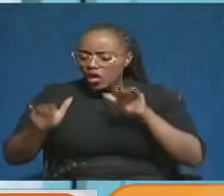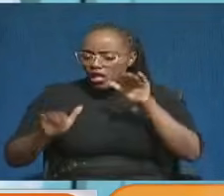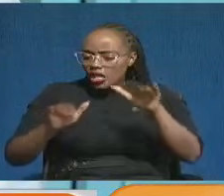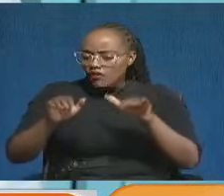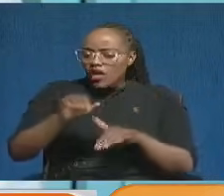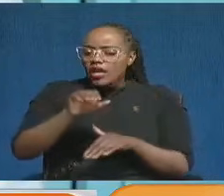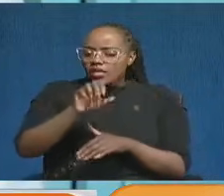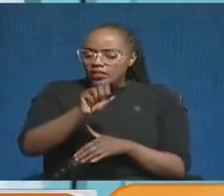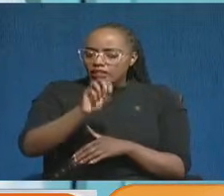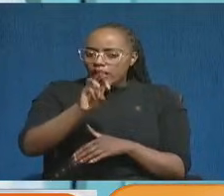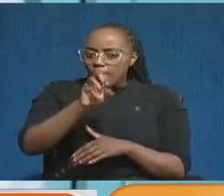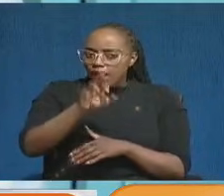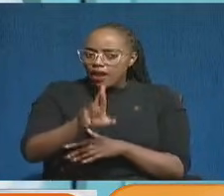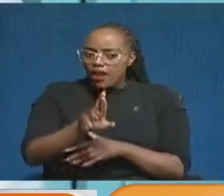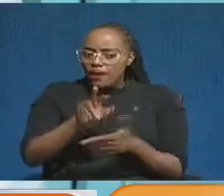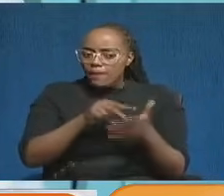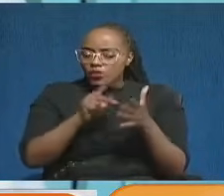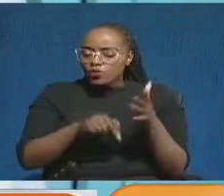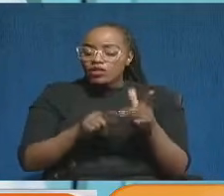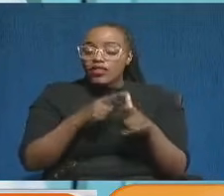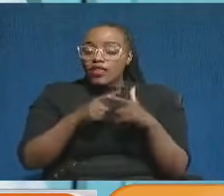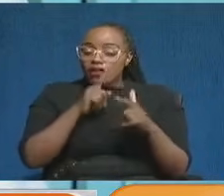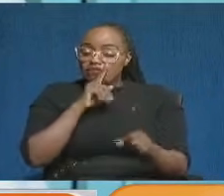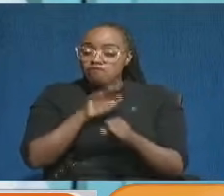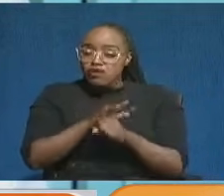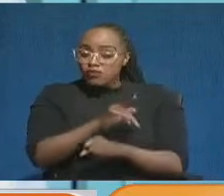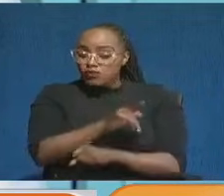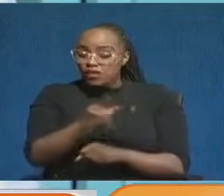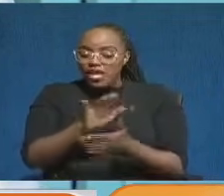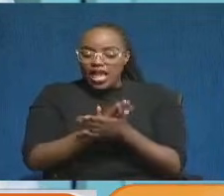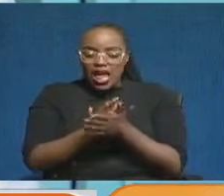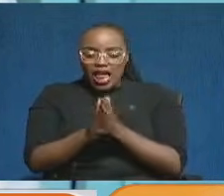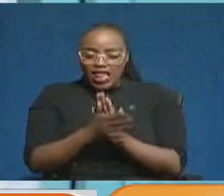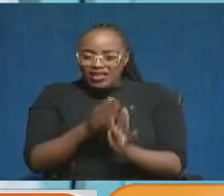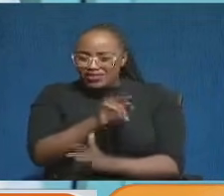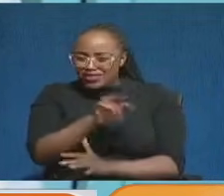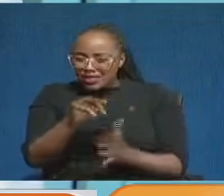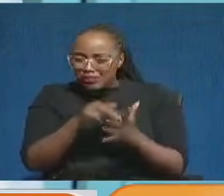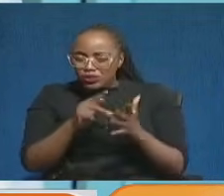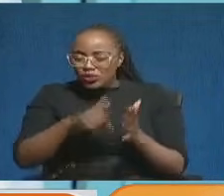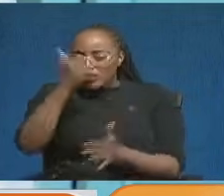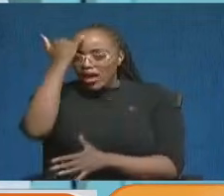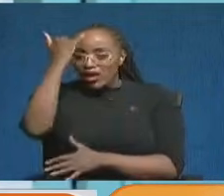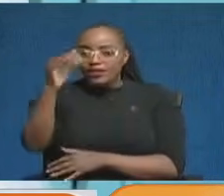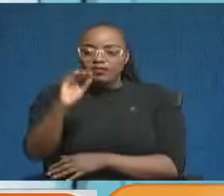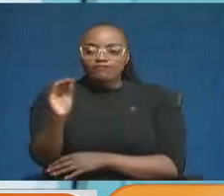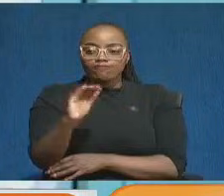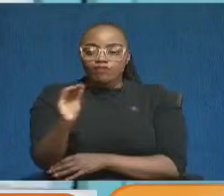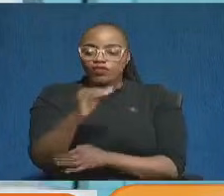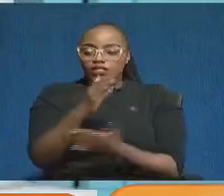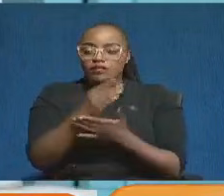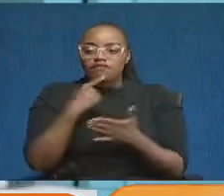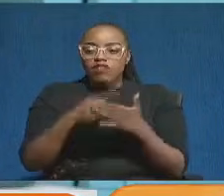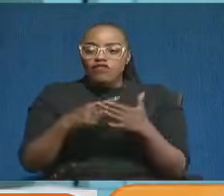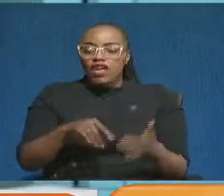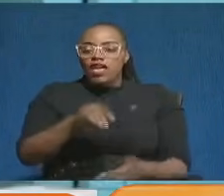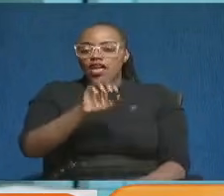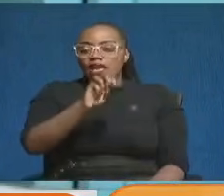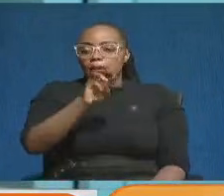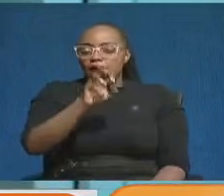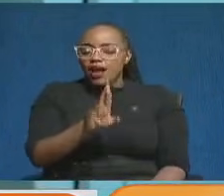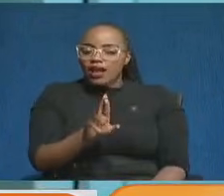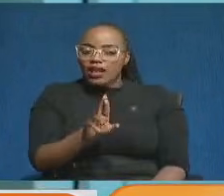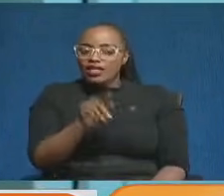MR? I promise you, none will tell you what MR is. Some will even tell you MR, I think, in